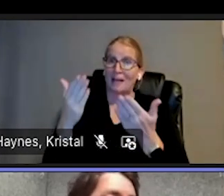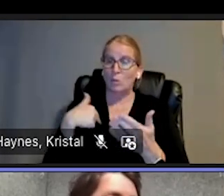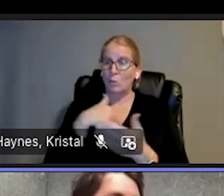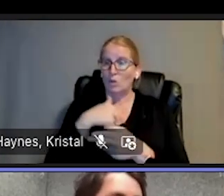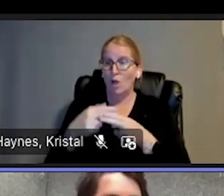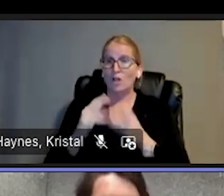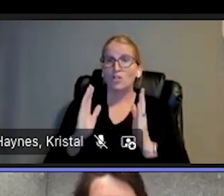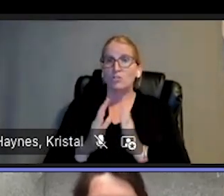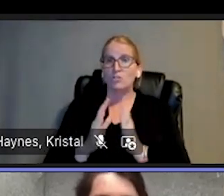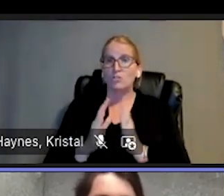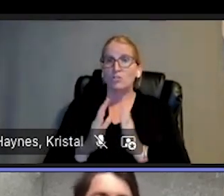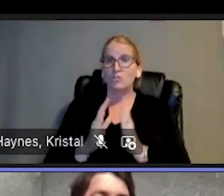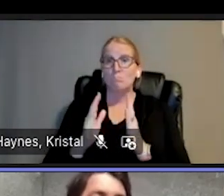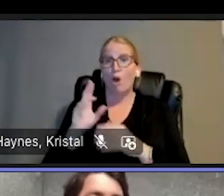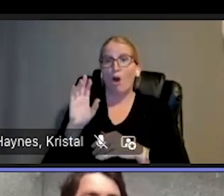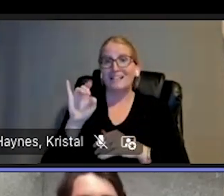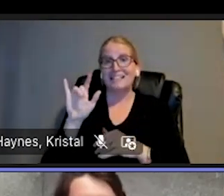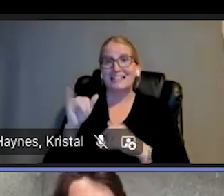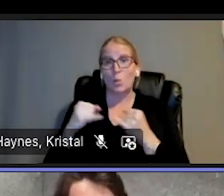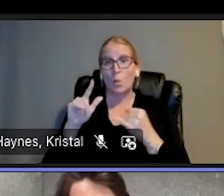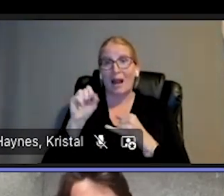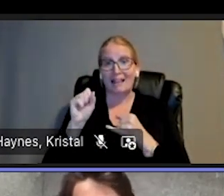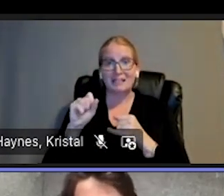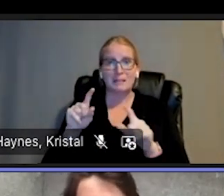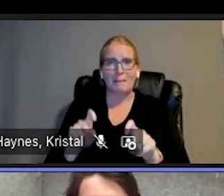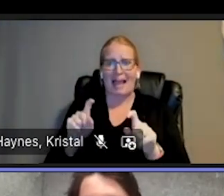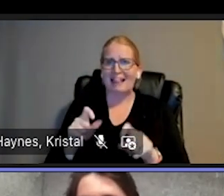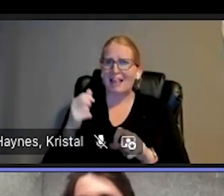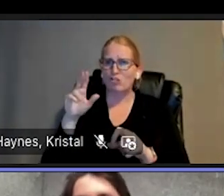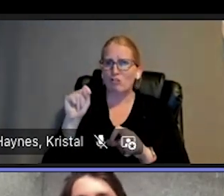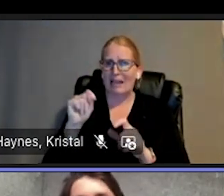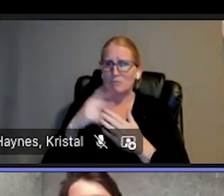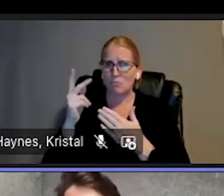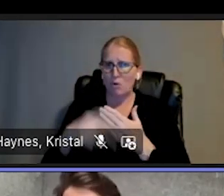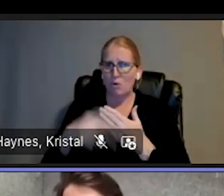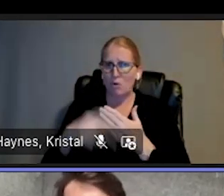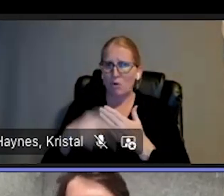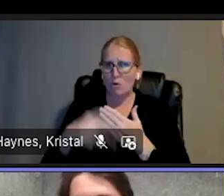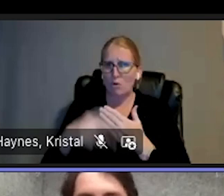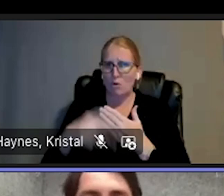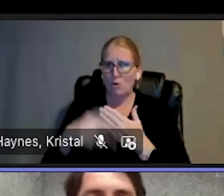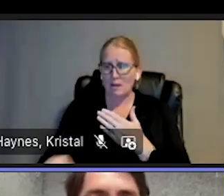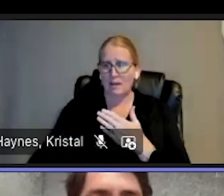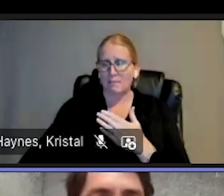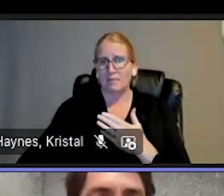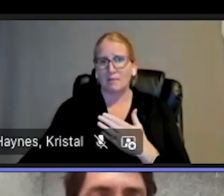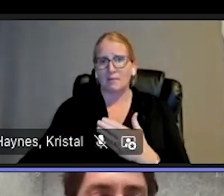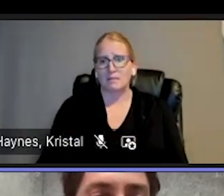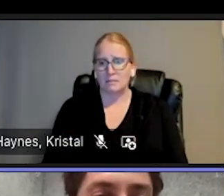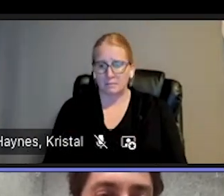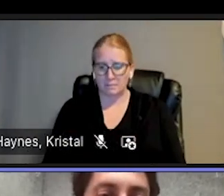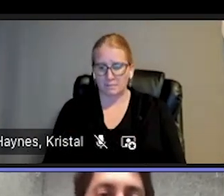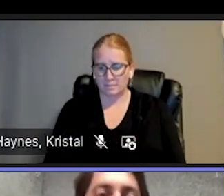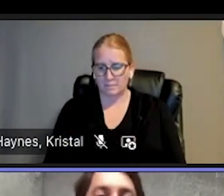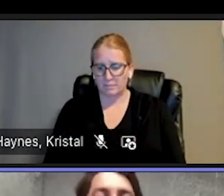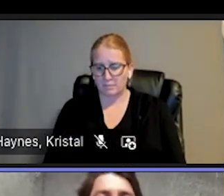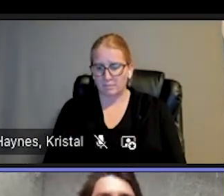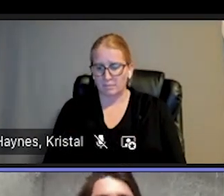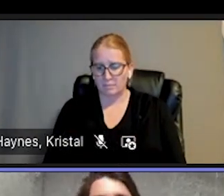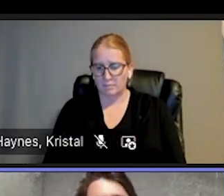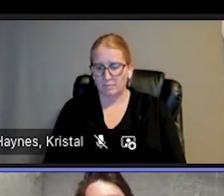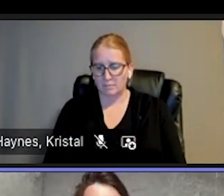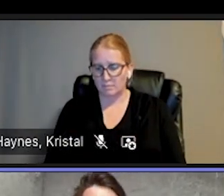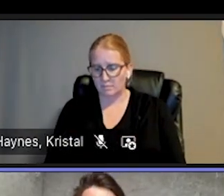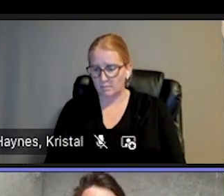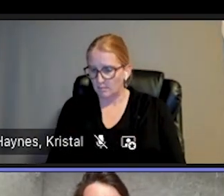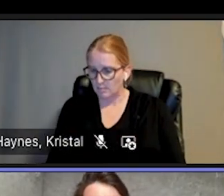And we feel that the most effective way to make progress and critically closing the mobile wireless gaps